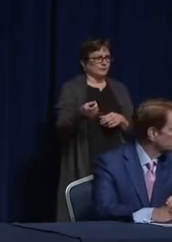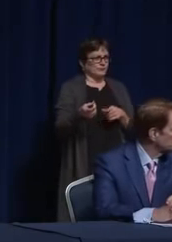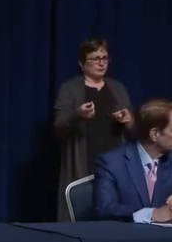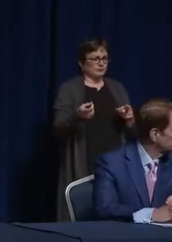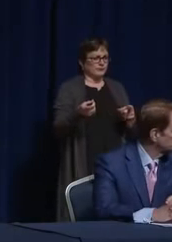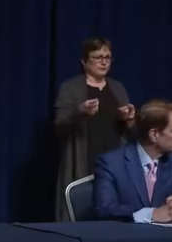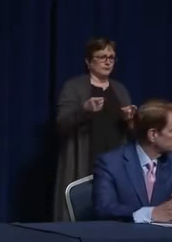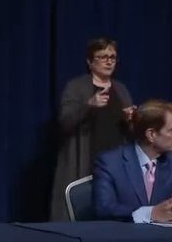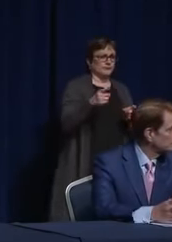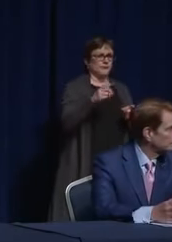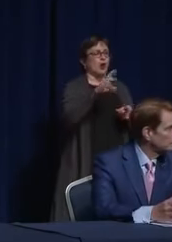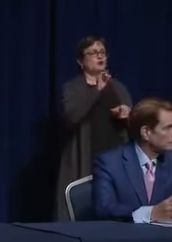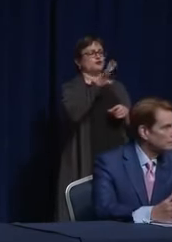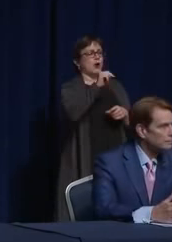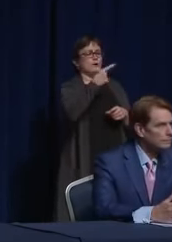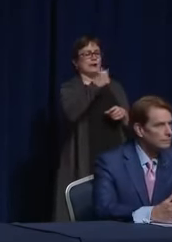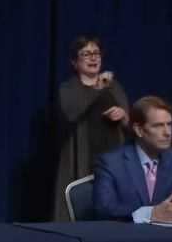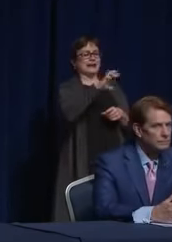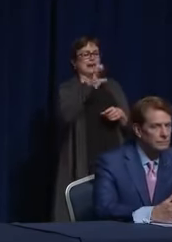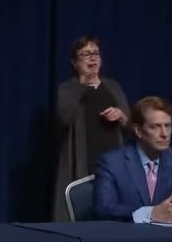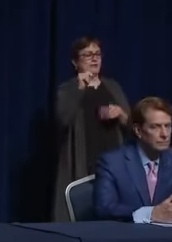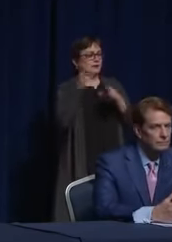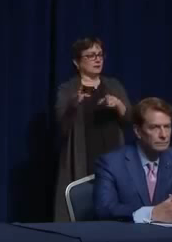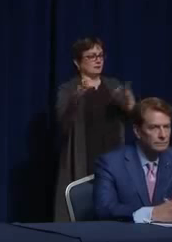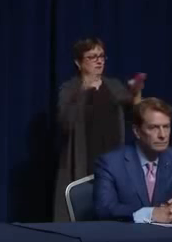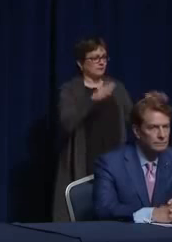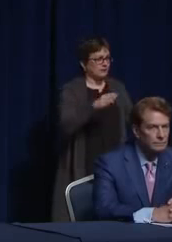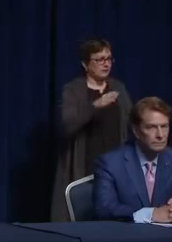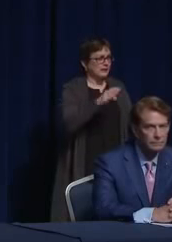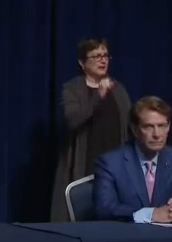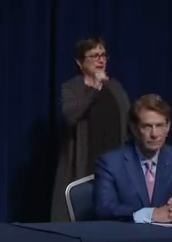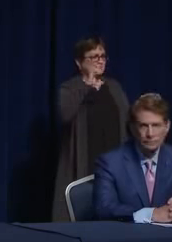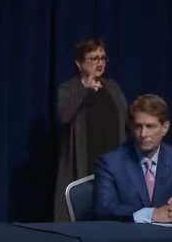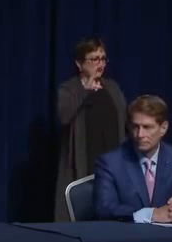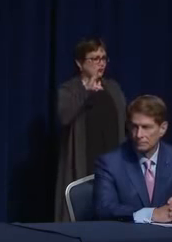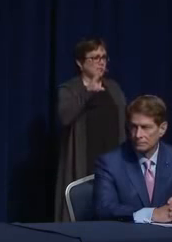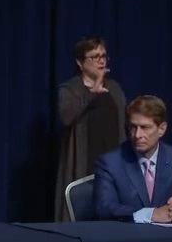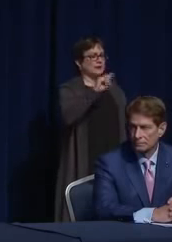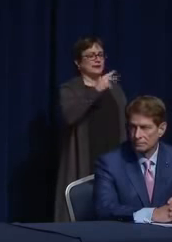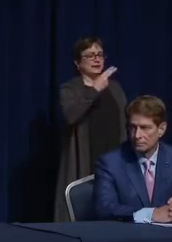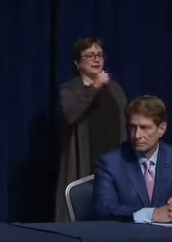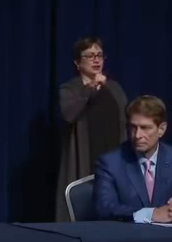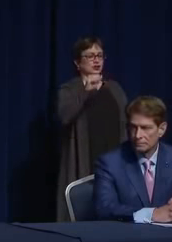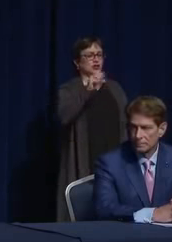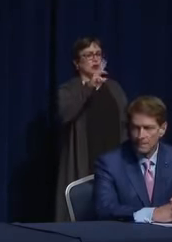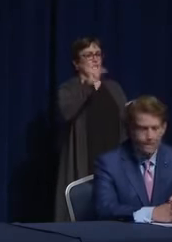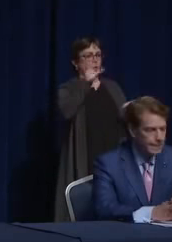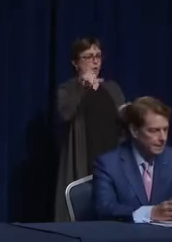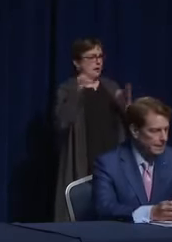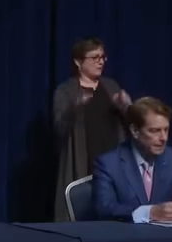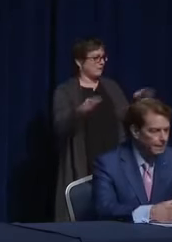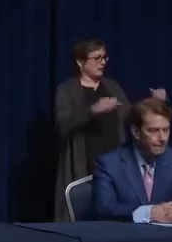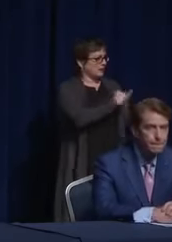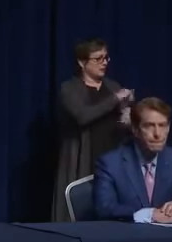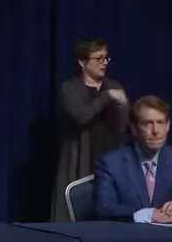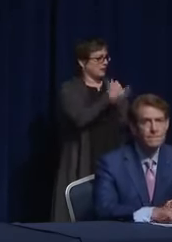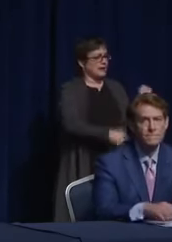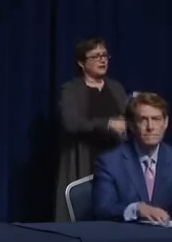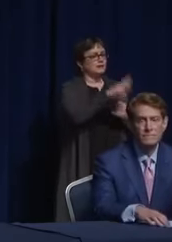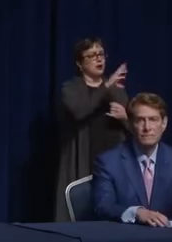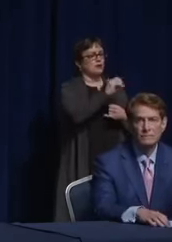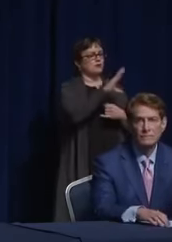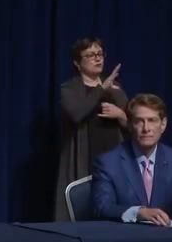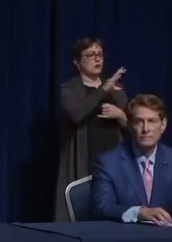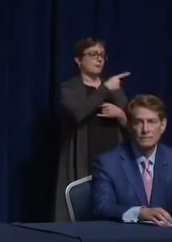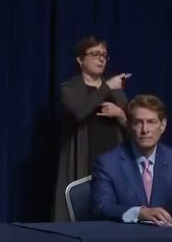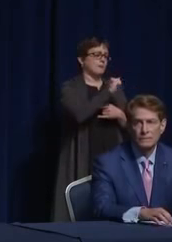the Superintendent of the State Police, Colonel Pat Callahan. So to Judy, who herself is